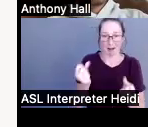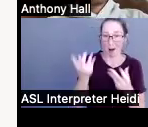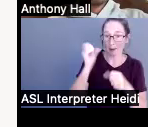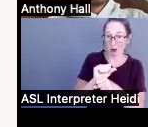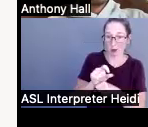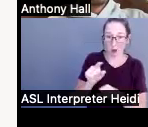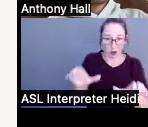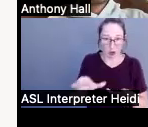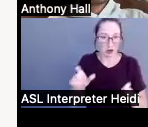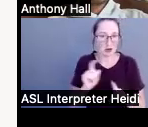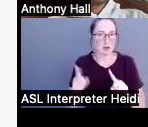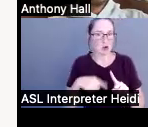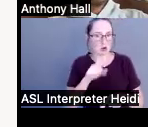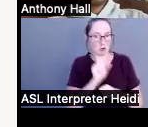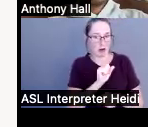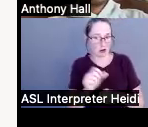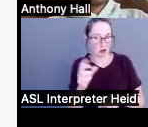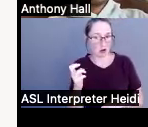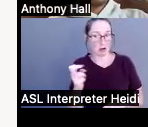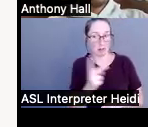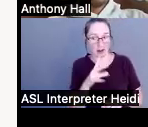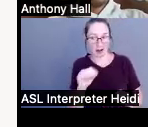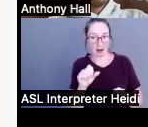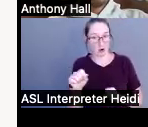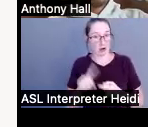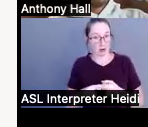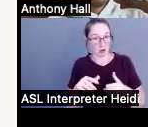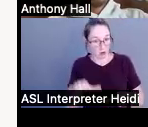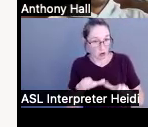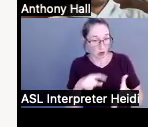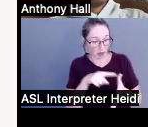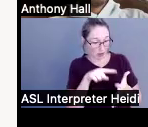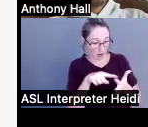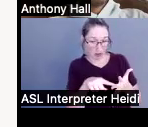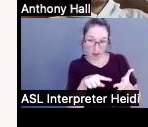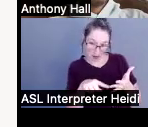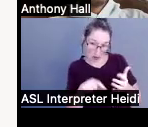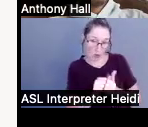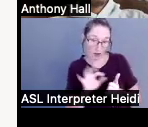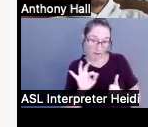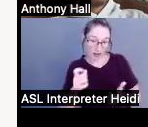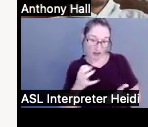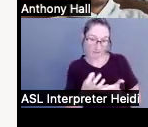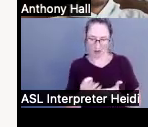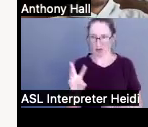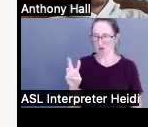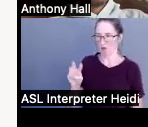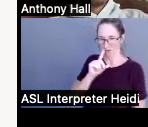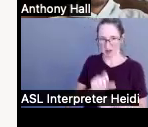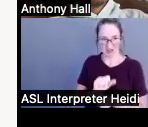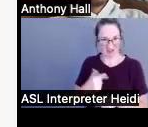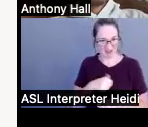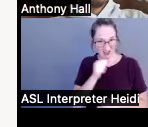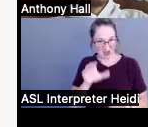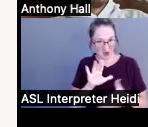you're doing, but when you actually go back and people are like, you were able to do this, this, this, and this with flex funding, you're like, wow, we did really do all of